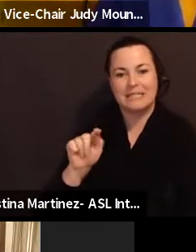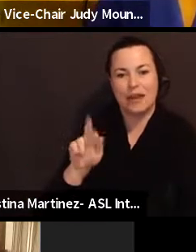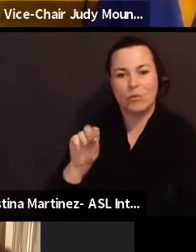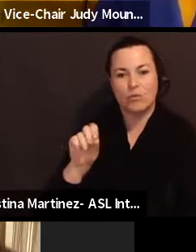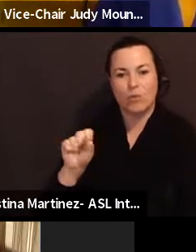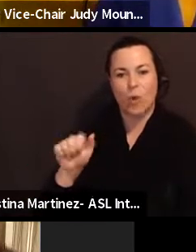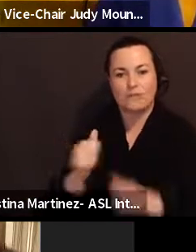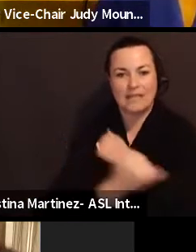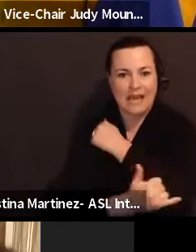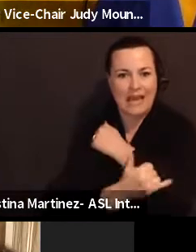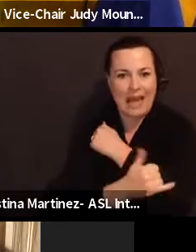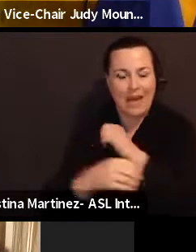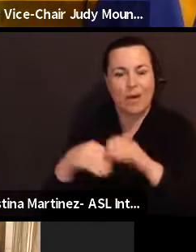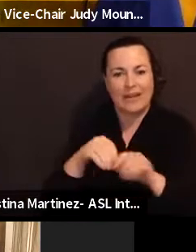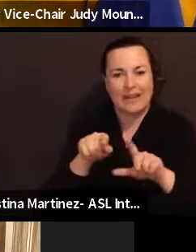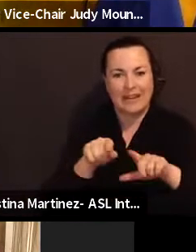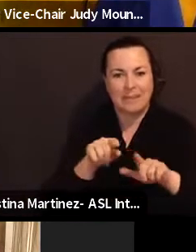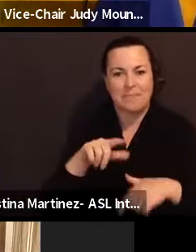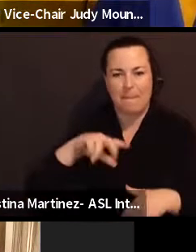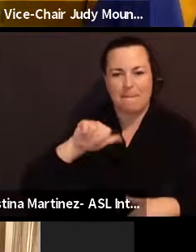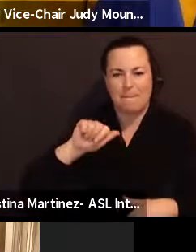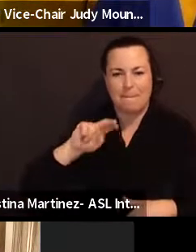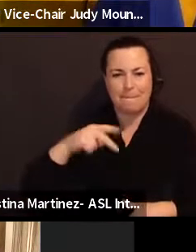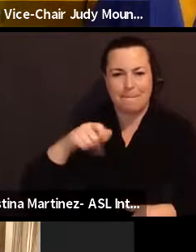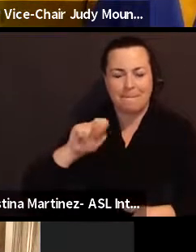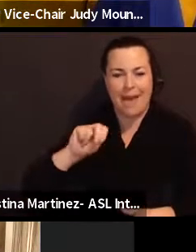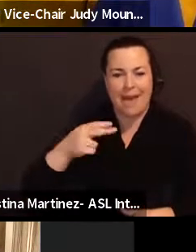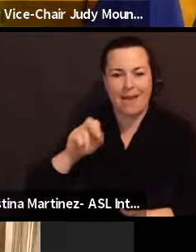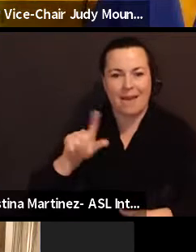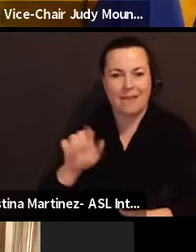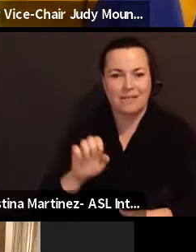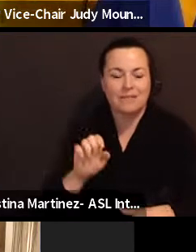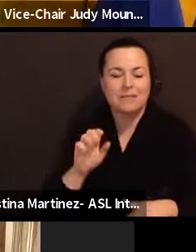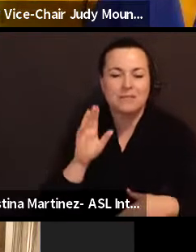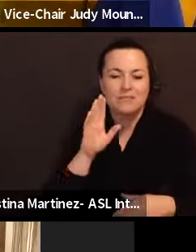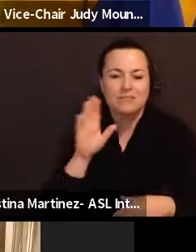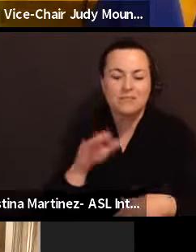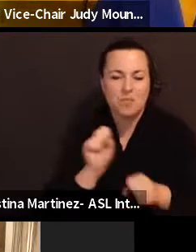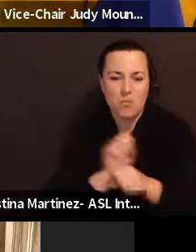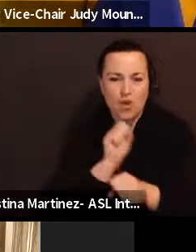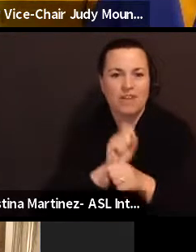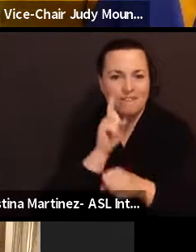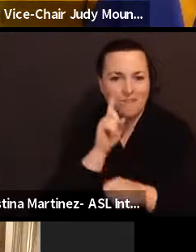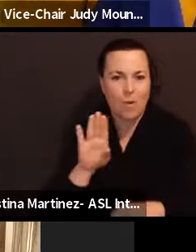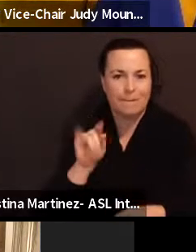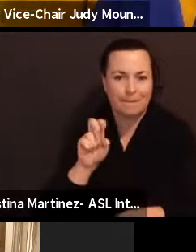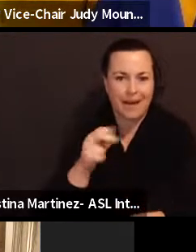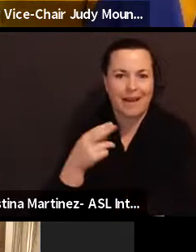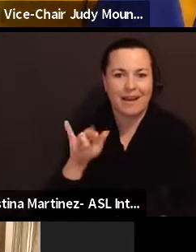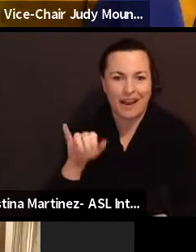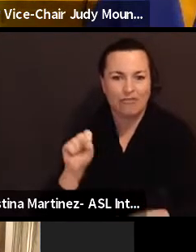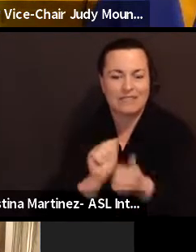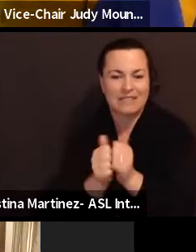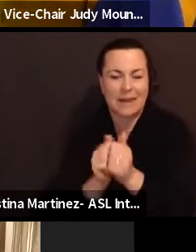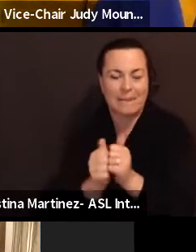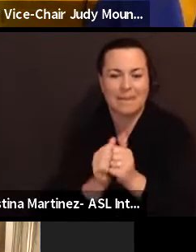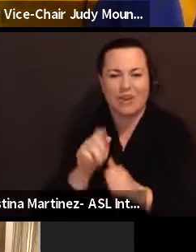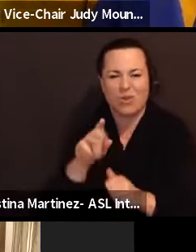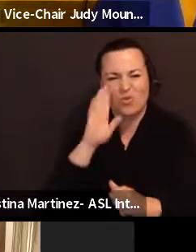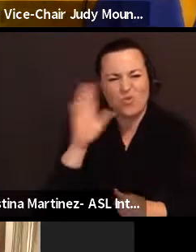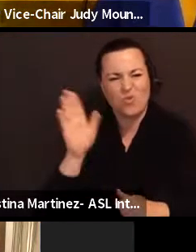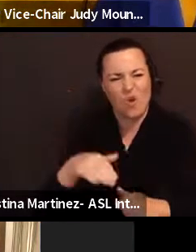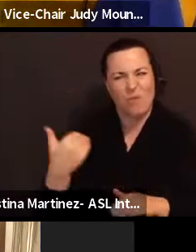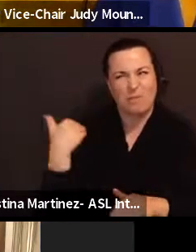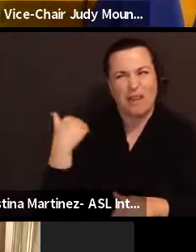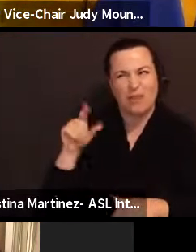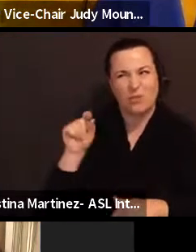campaign. I think all of us remember back in November 2016 how we all felt after that